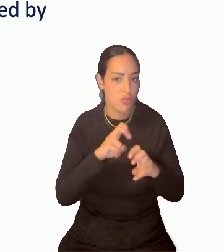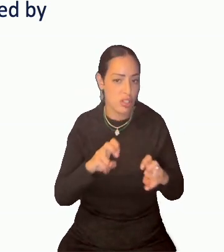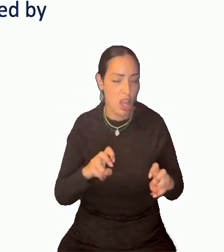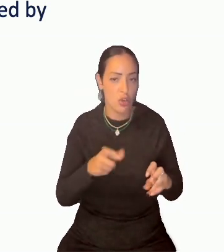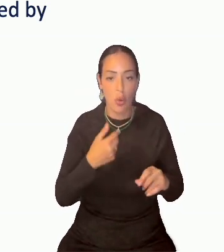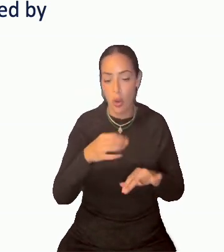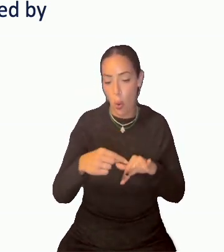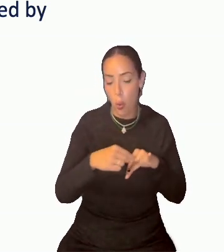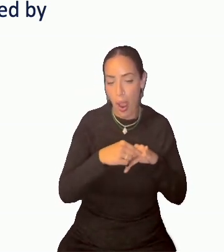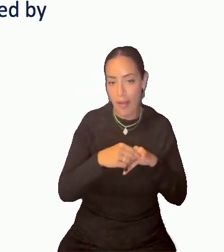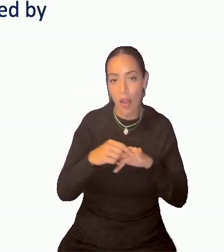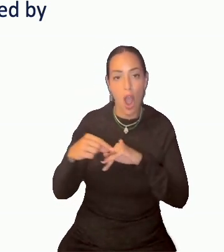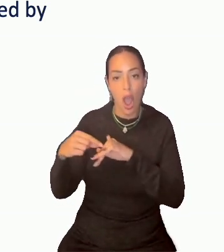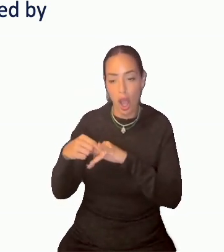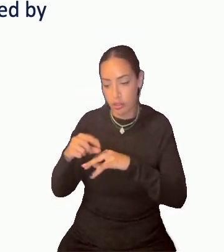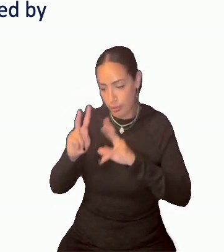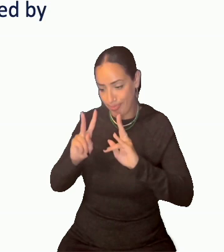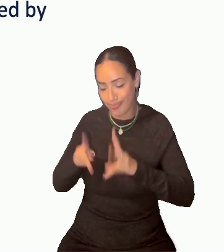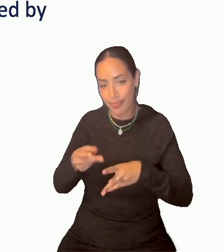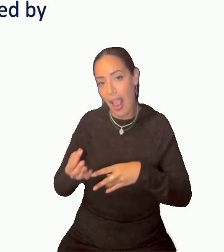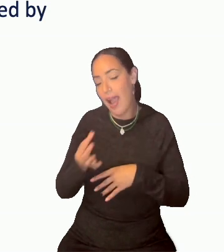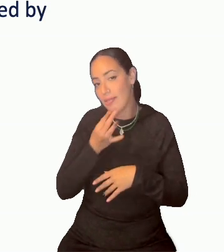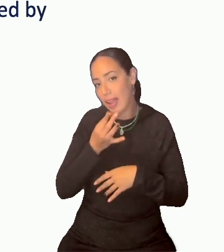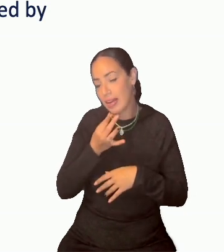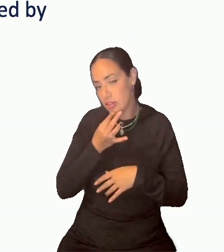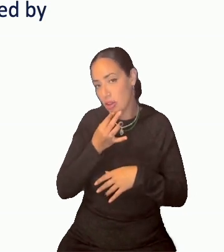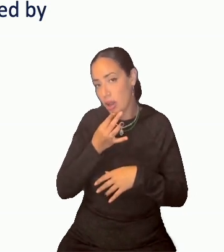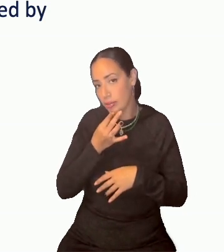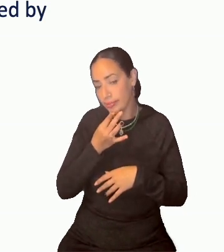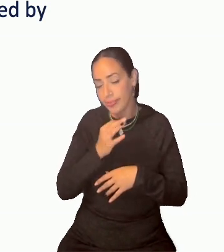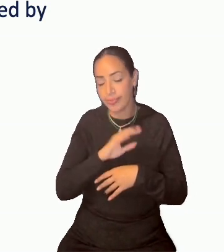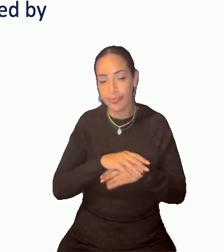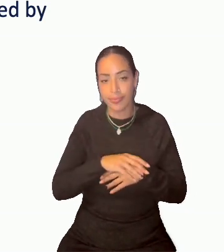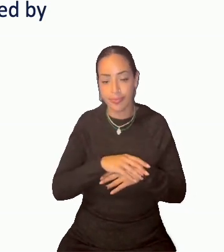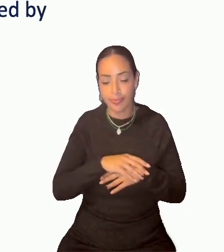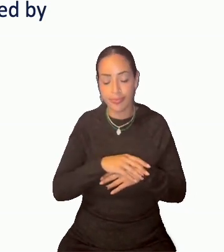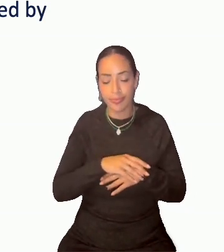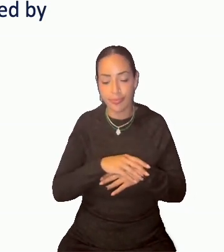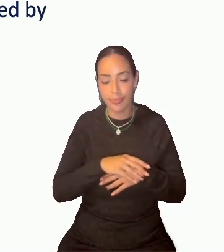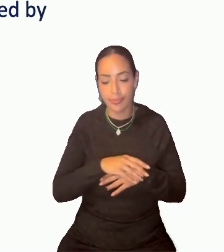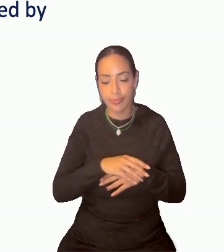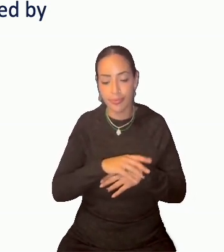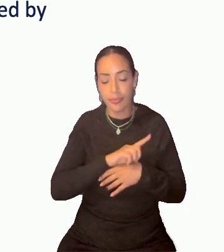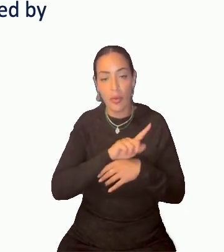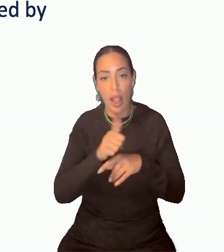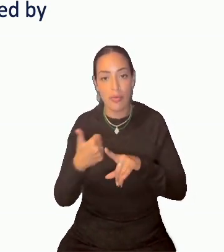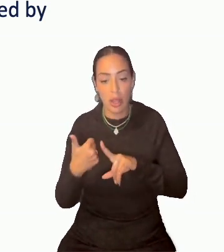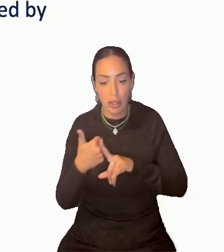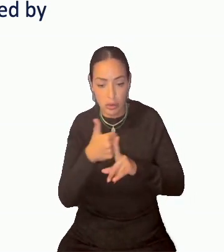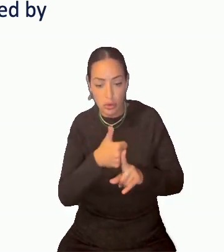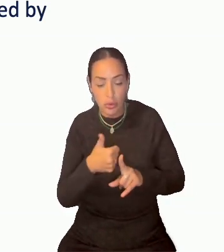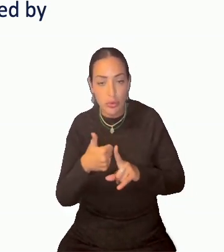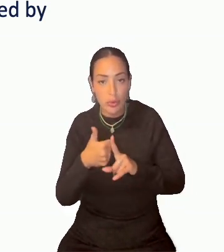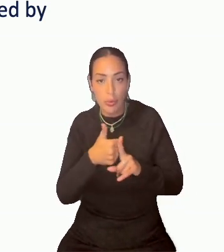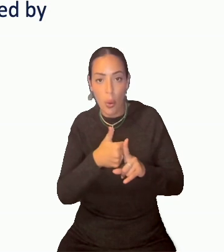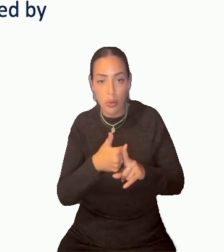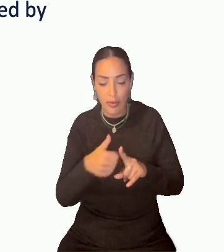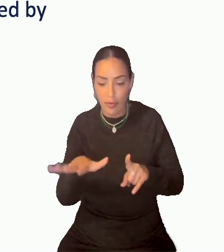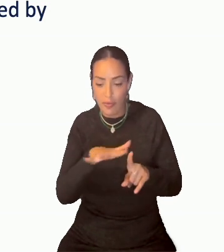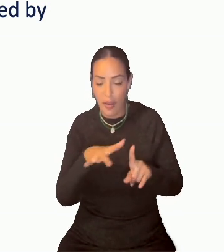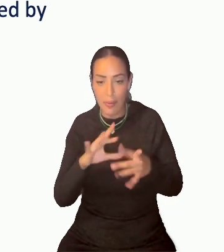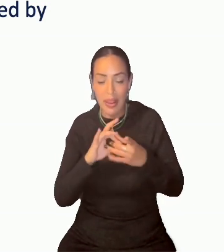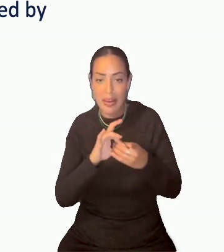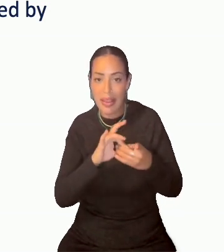husband was killed in Afghanistan. After his death, with the support of the family liaison officers who were assigned to both her and her